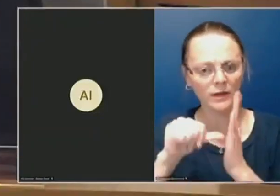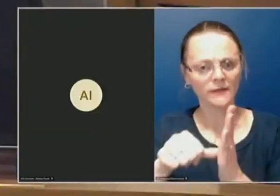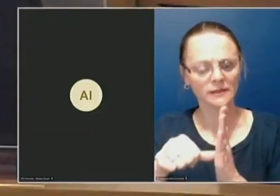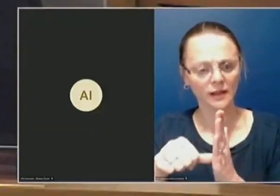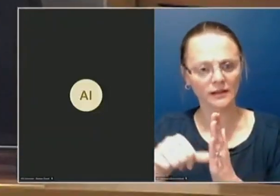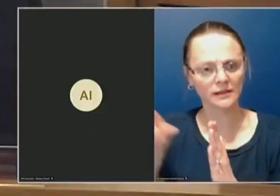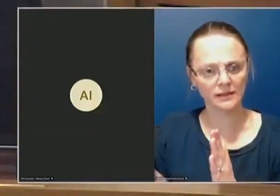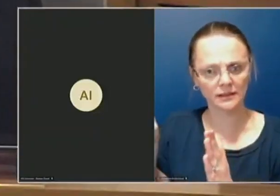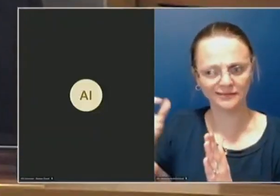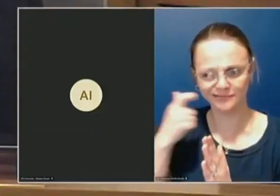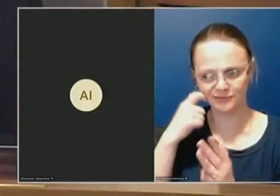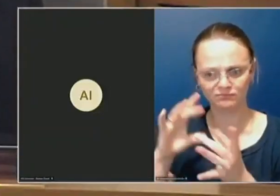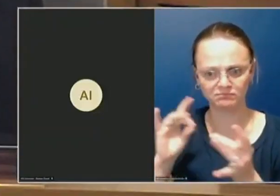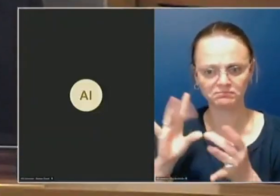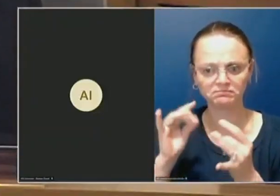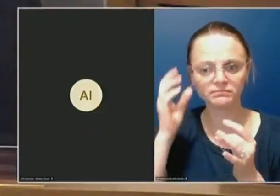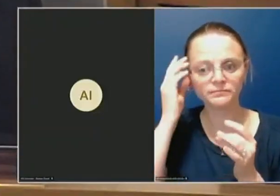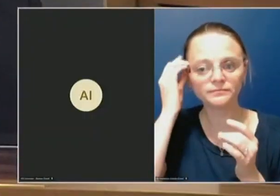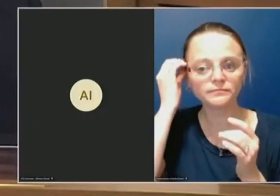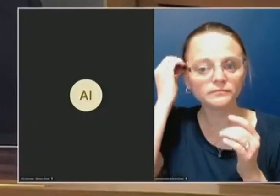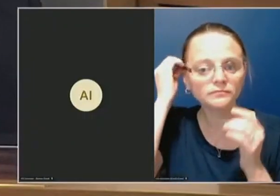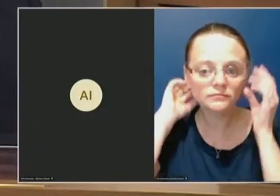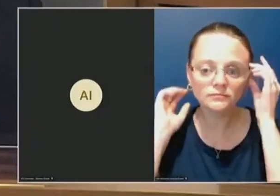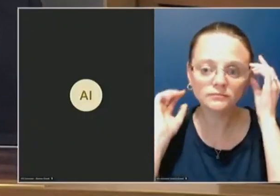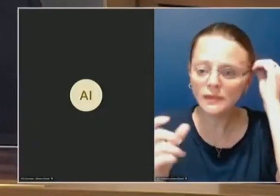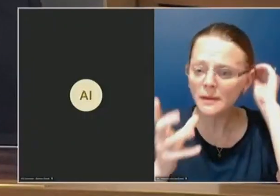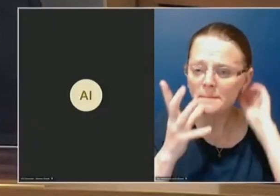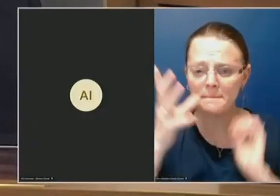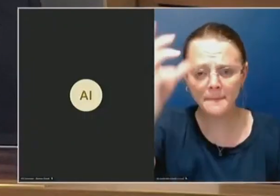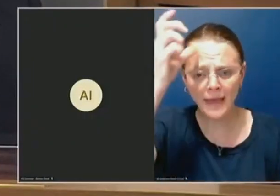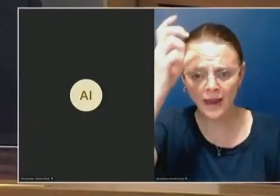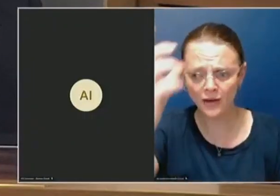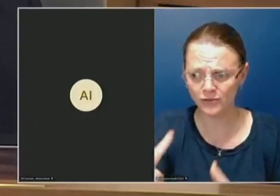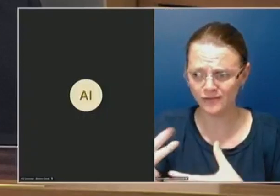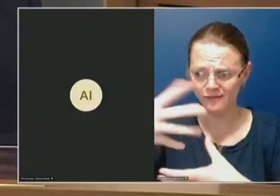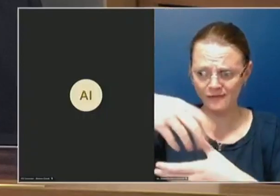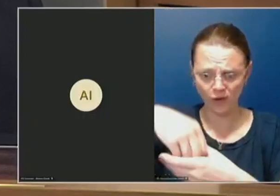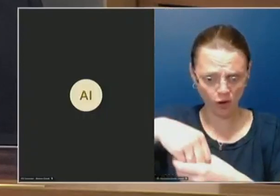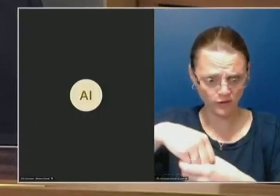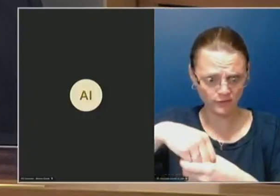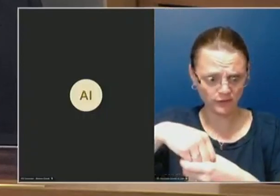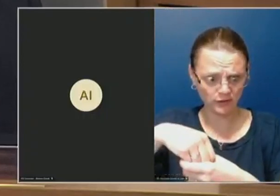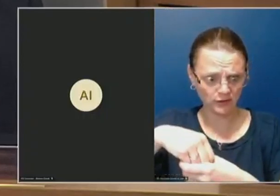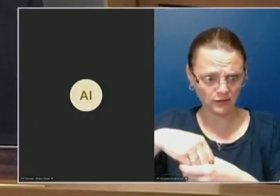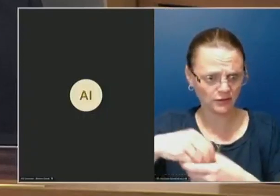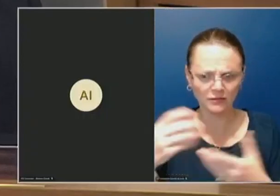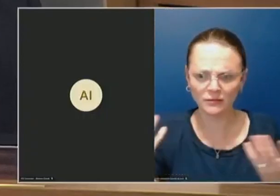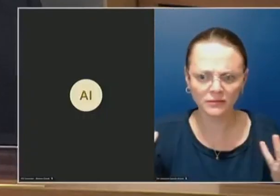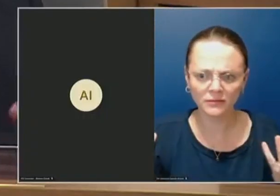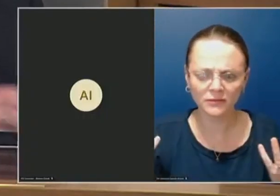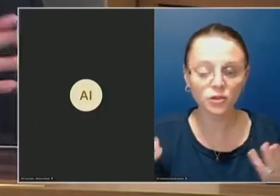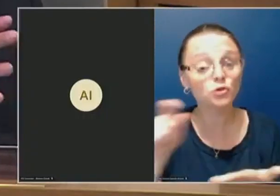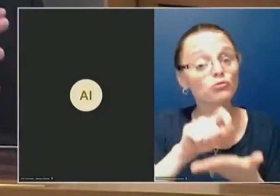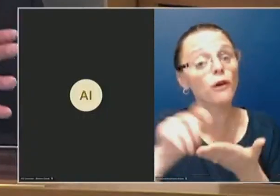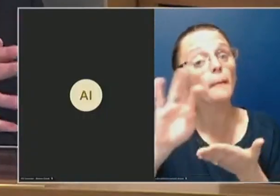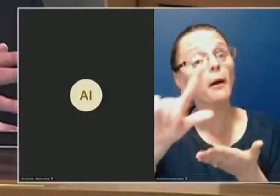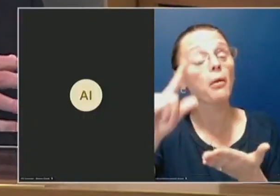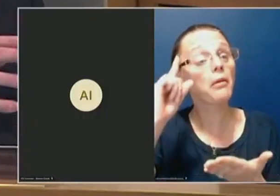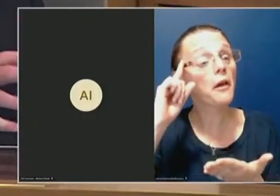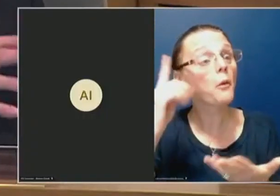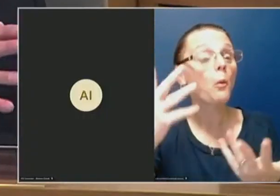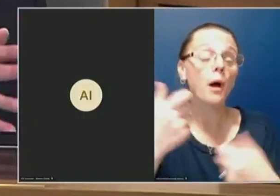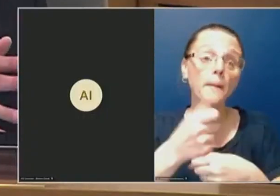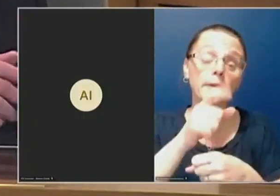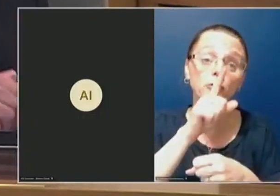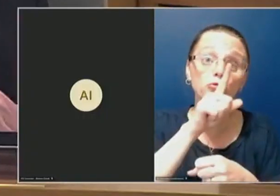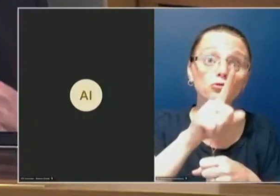Javity said, the parents are not involved by default. Now, when you write the bill, you may be thinking, well, we want to make sure that